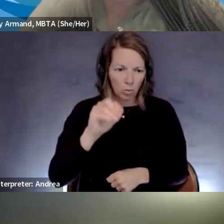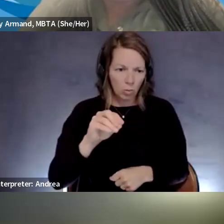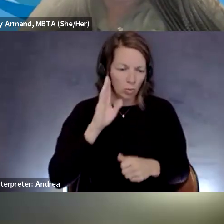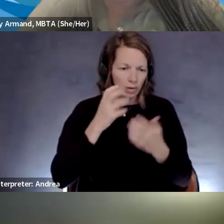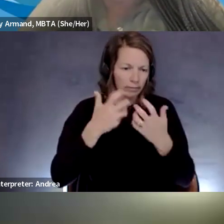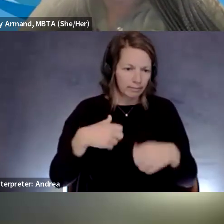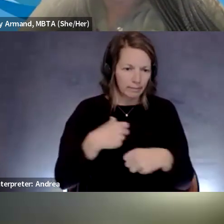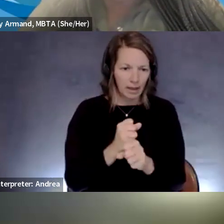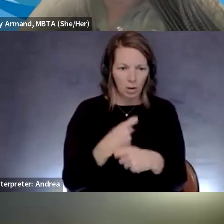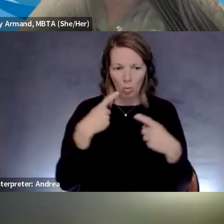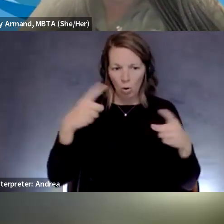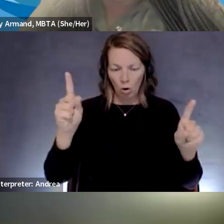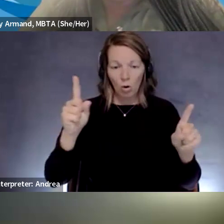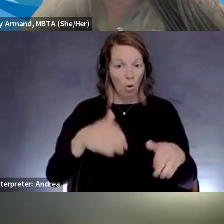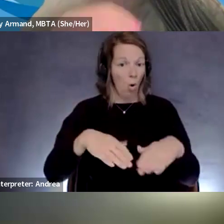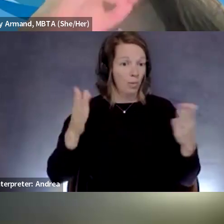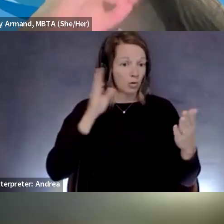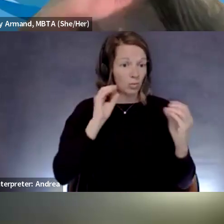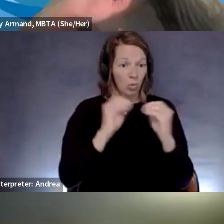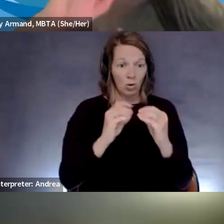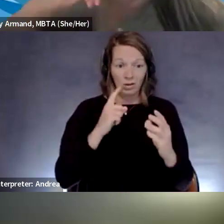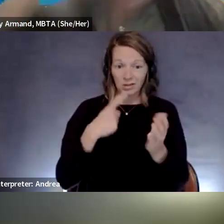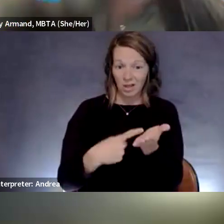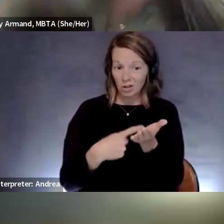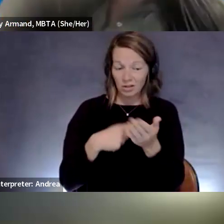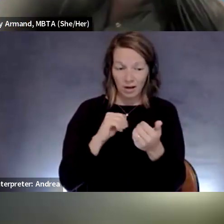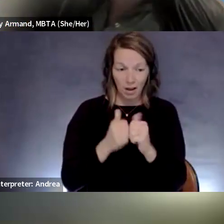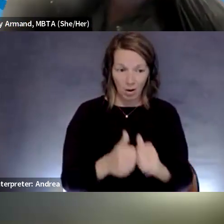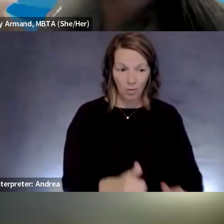work. And we're open to further discussions on means and methods.